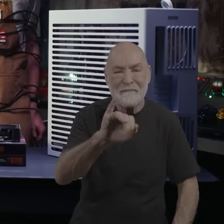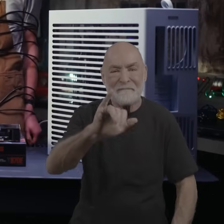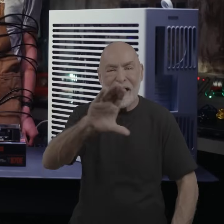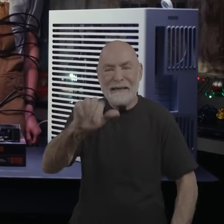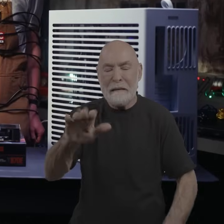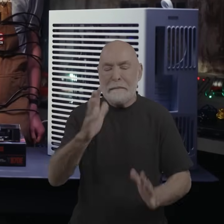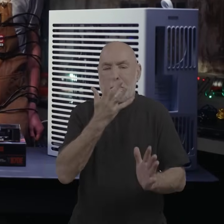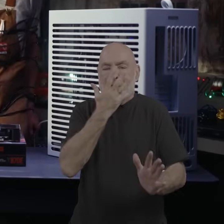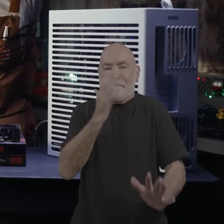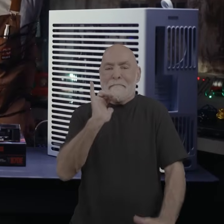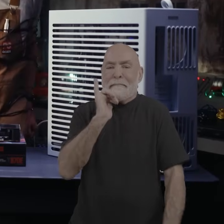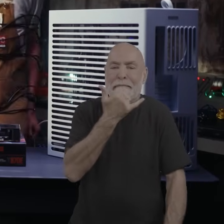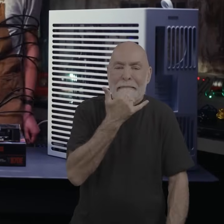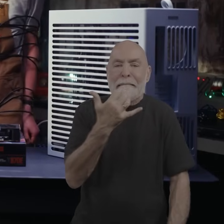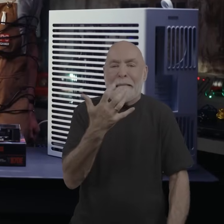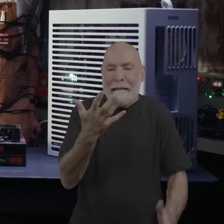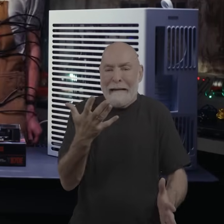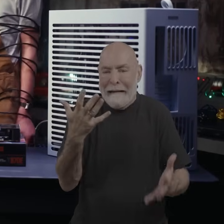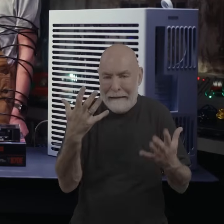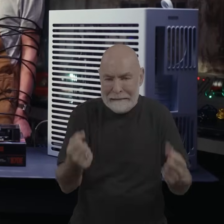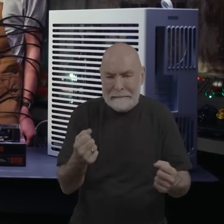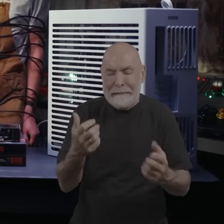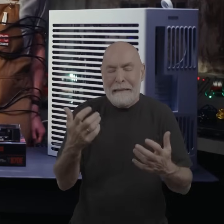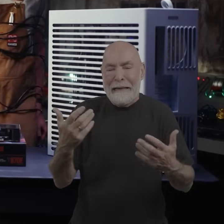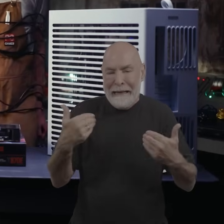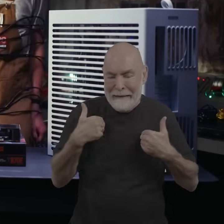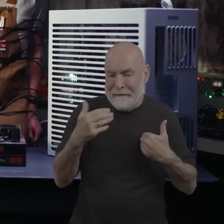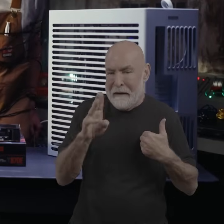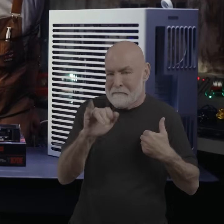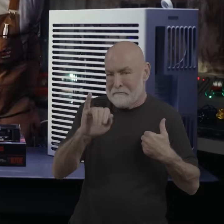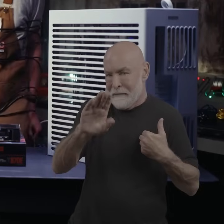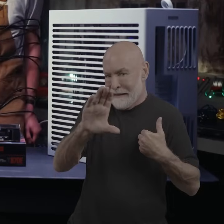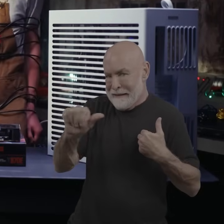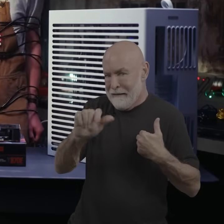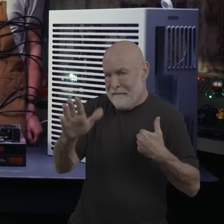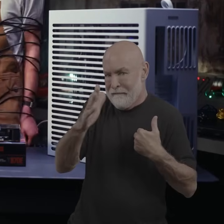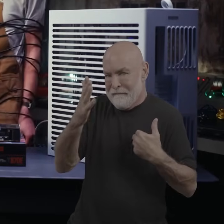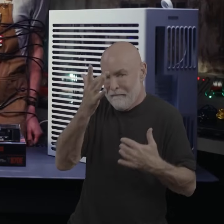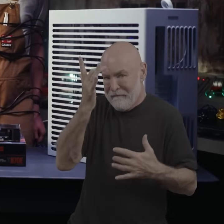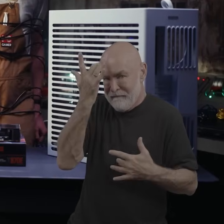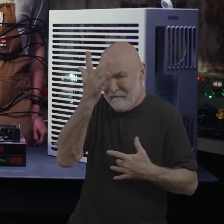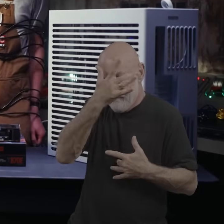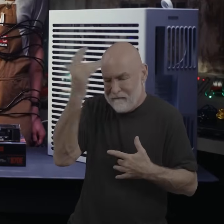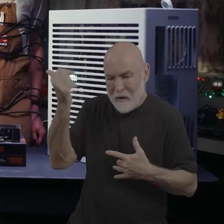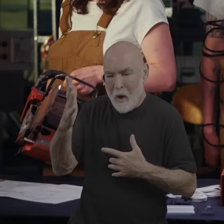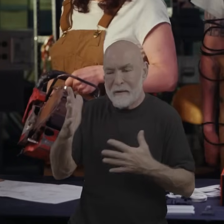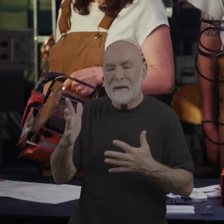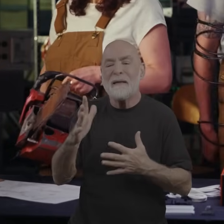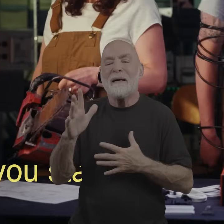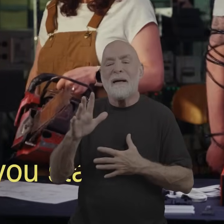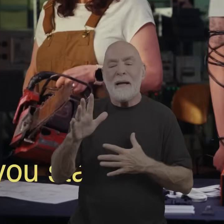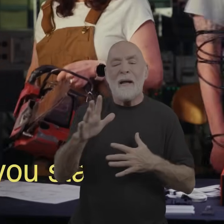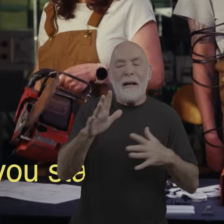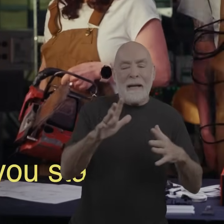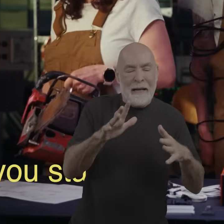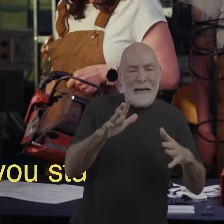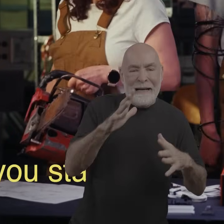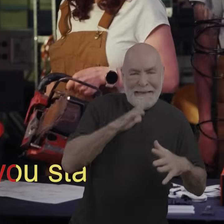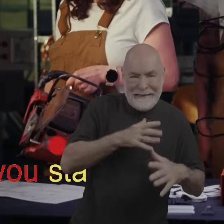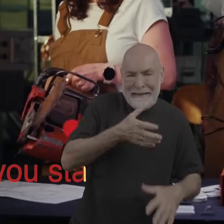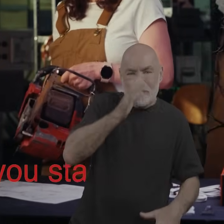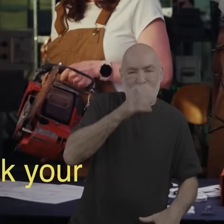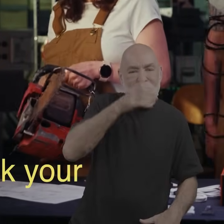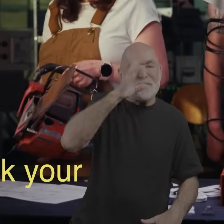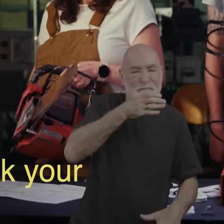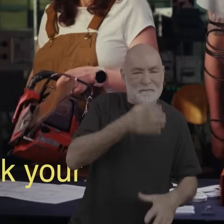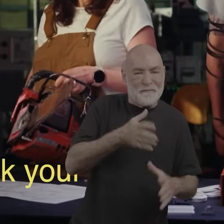Oh, hi, Mica. We have had a slight hiccup. Looks like Jacob forgot the #1 rule of a new PC build. An offering before